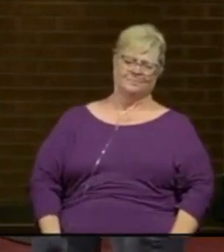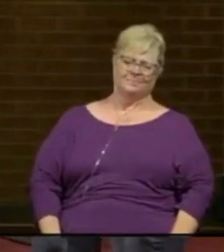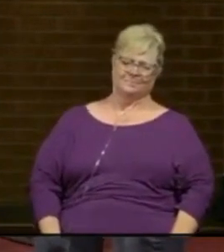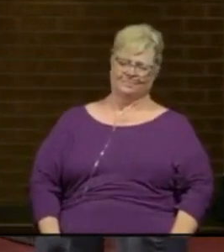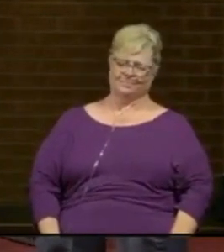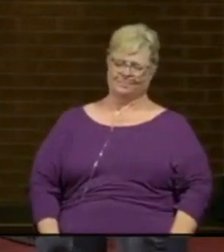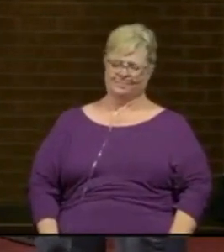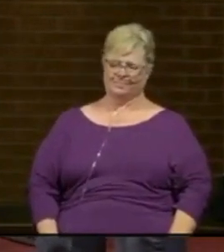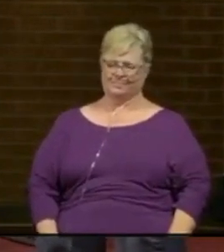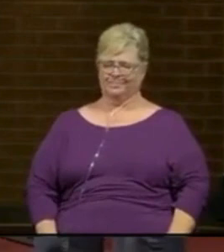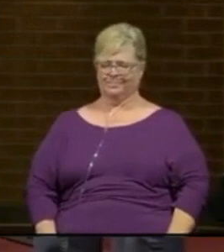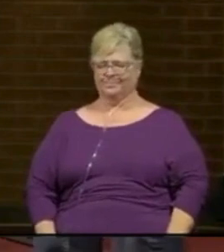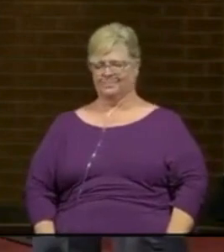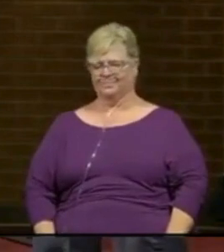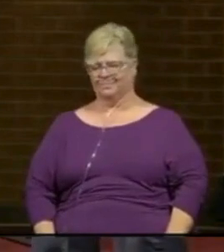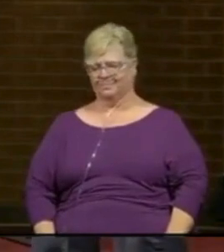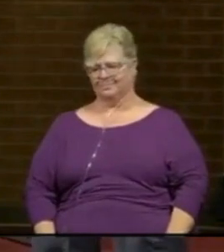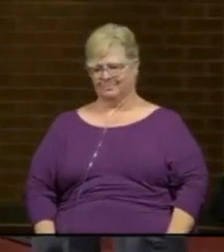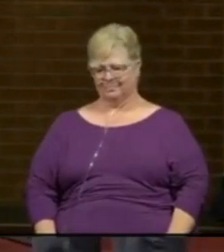Ooh.